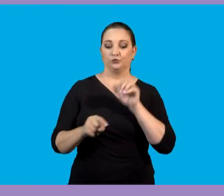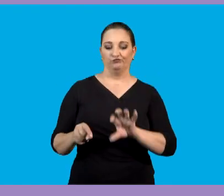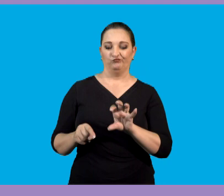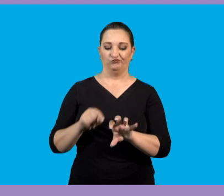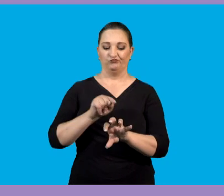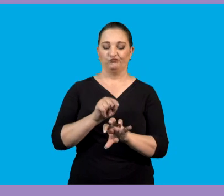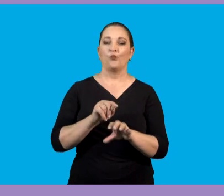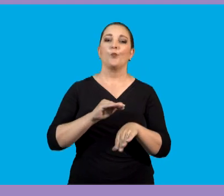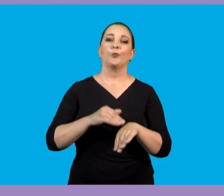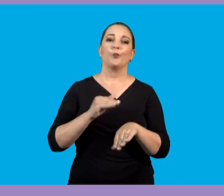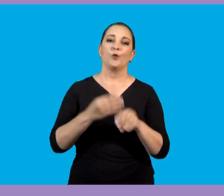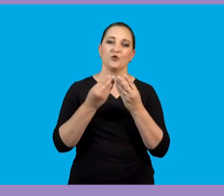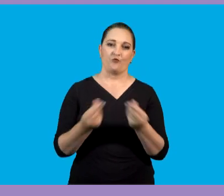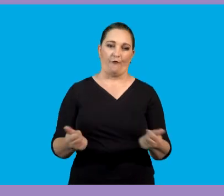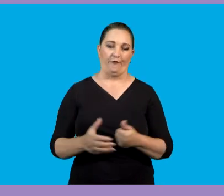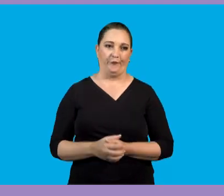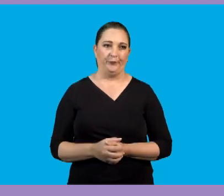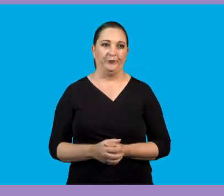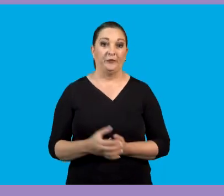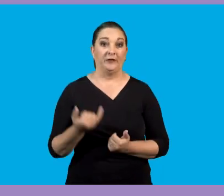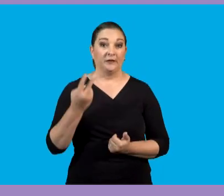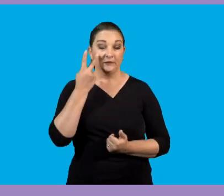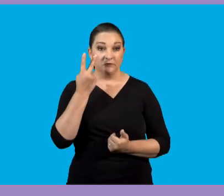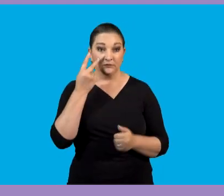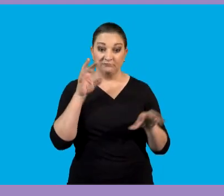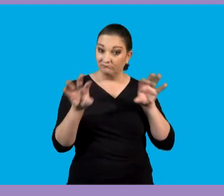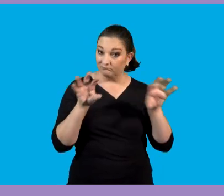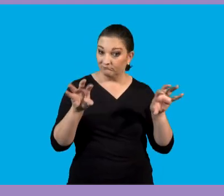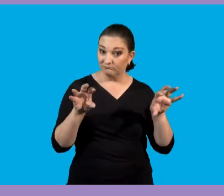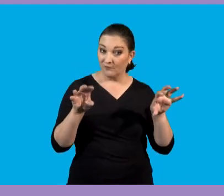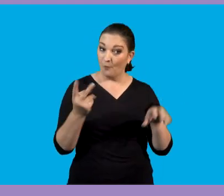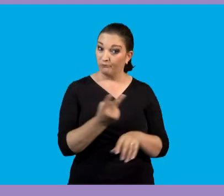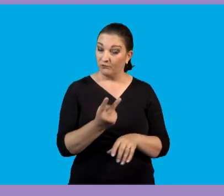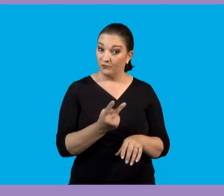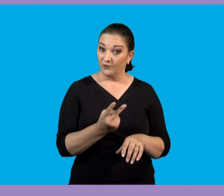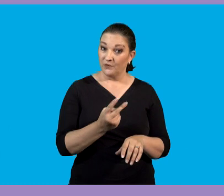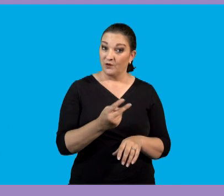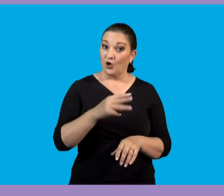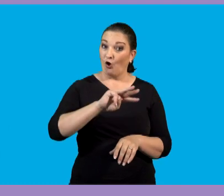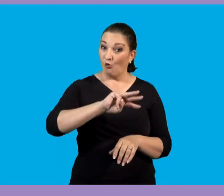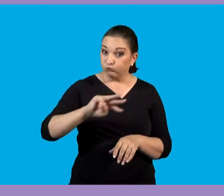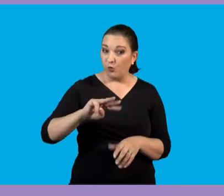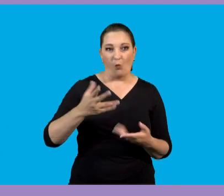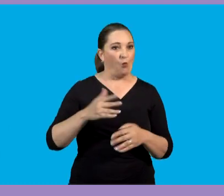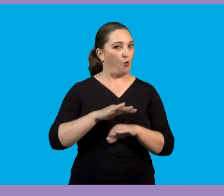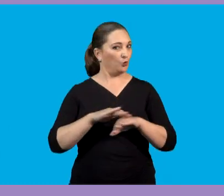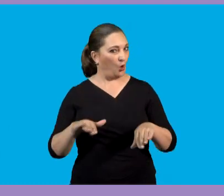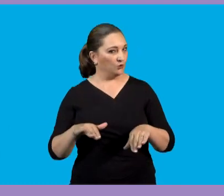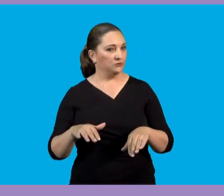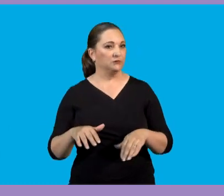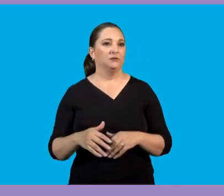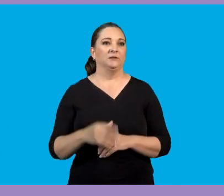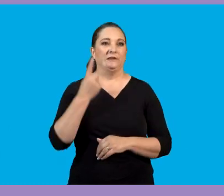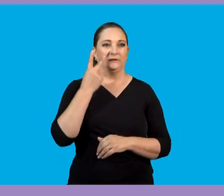going to see if we can determine whether these two triangles are congruent or not. So determine if a